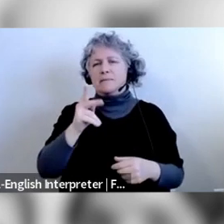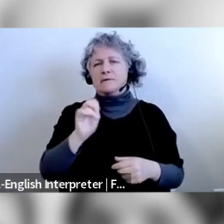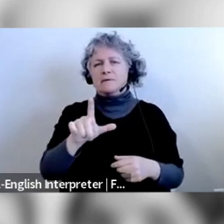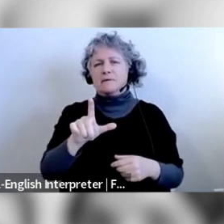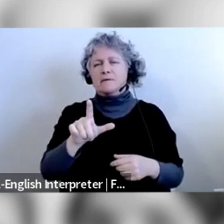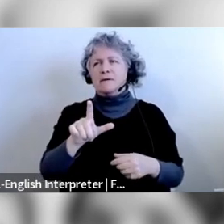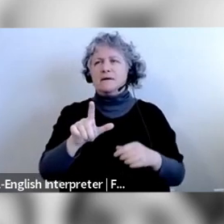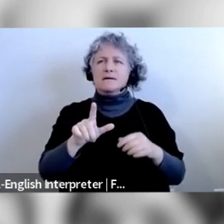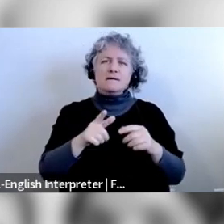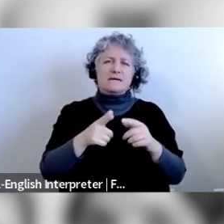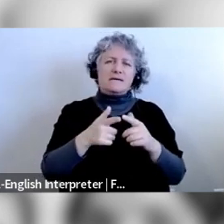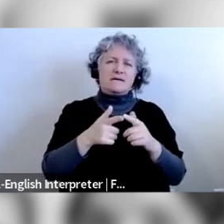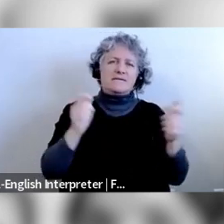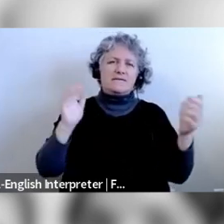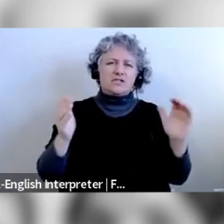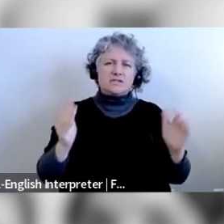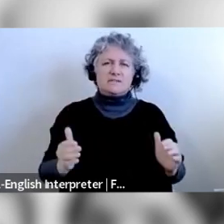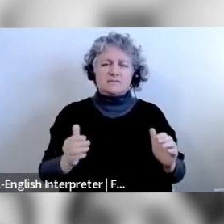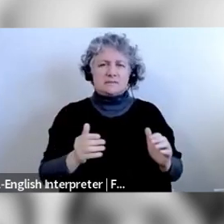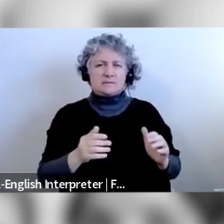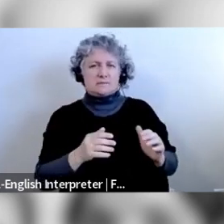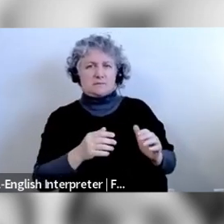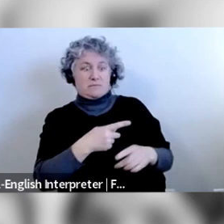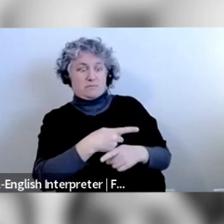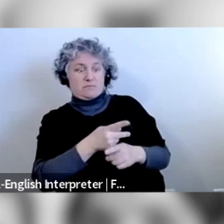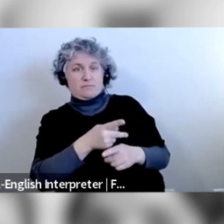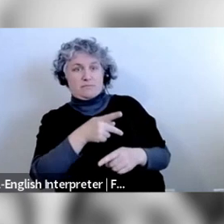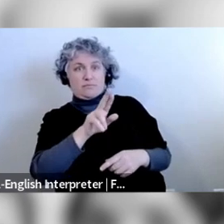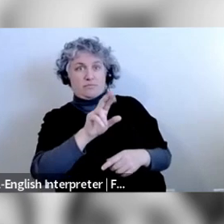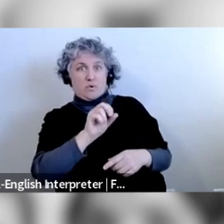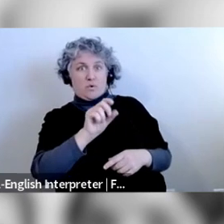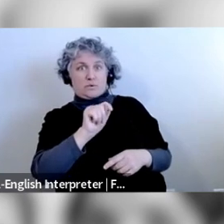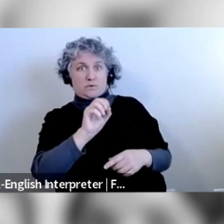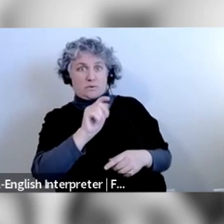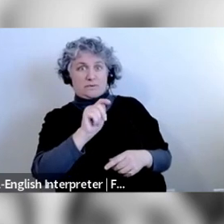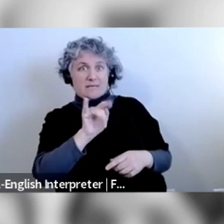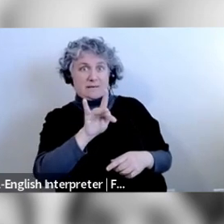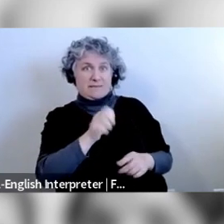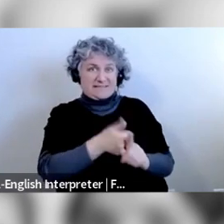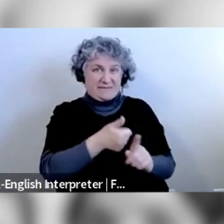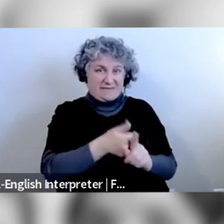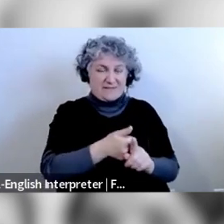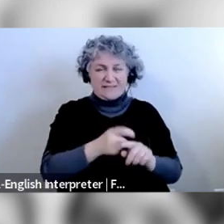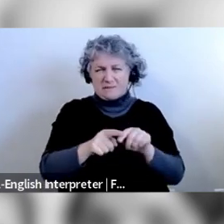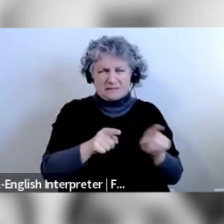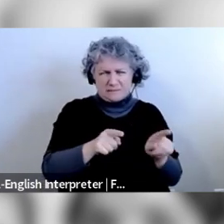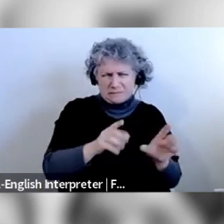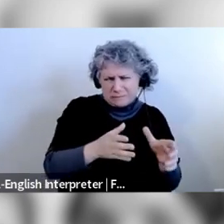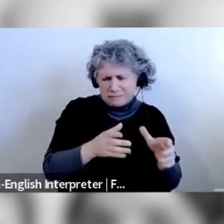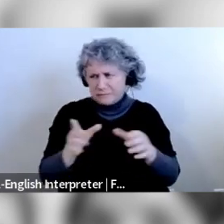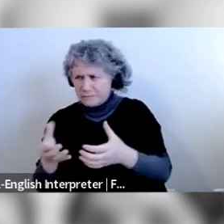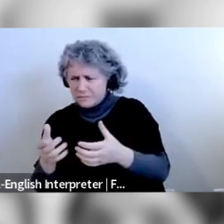versus things necessary to create a prototype. We can always have that conversation offline too, because sometimes it could fall into either category.